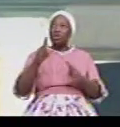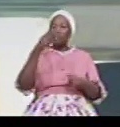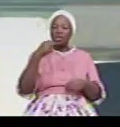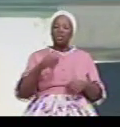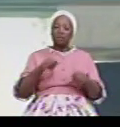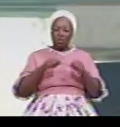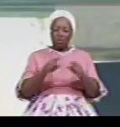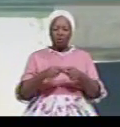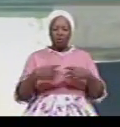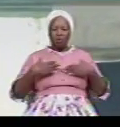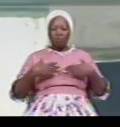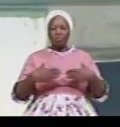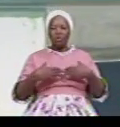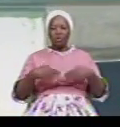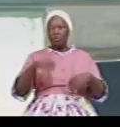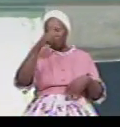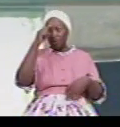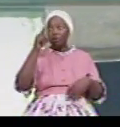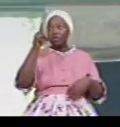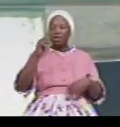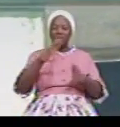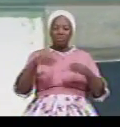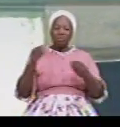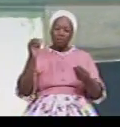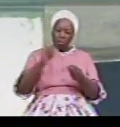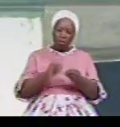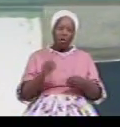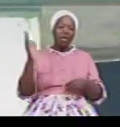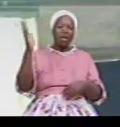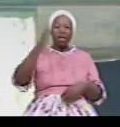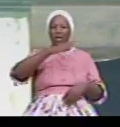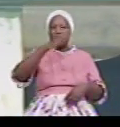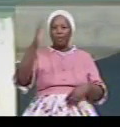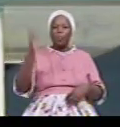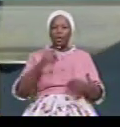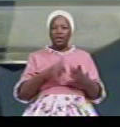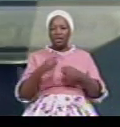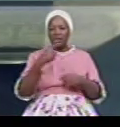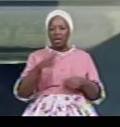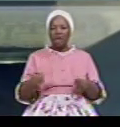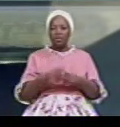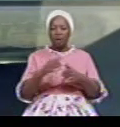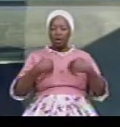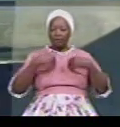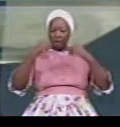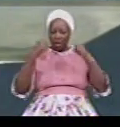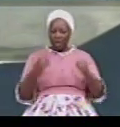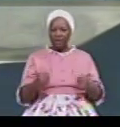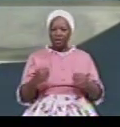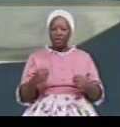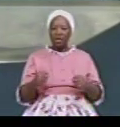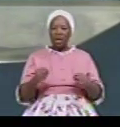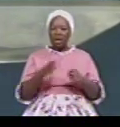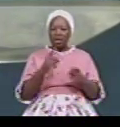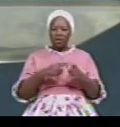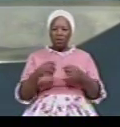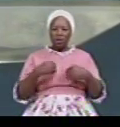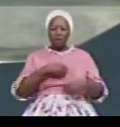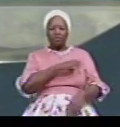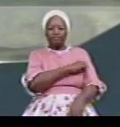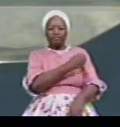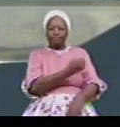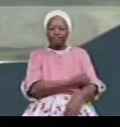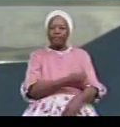gives more air. It says, as you have vitality, and you have strength, and you